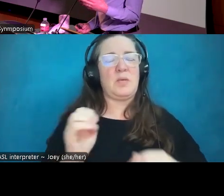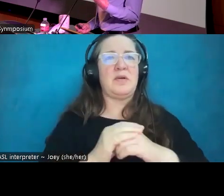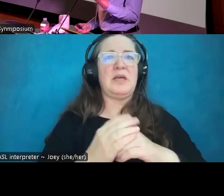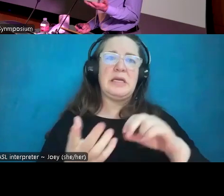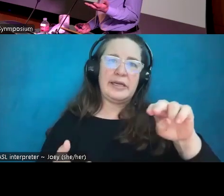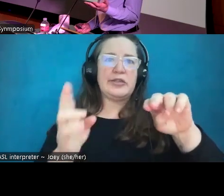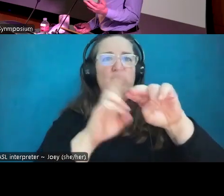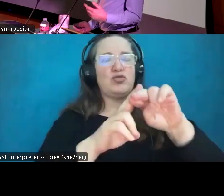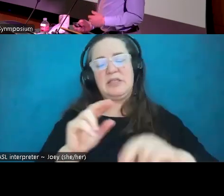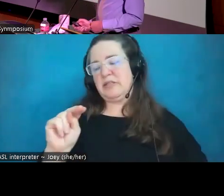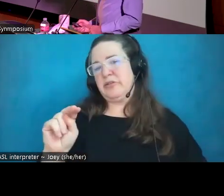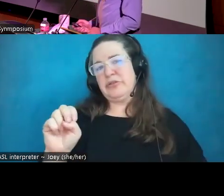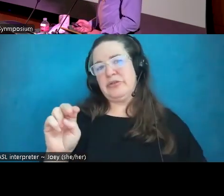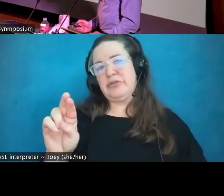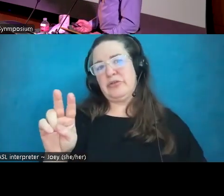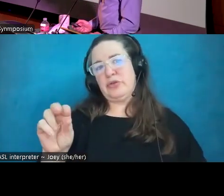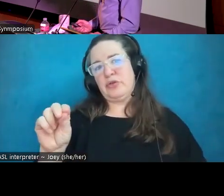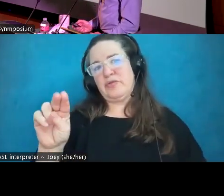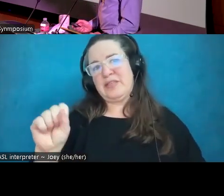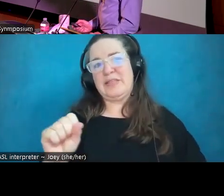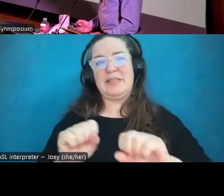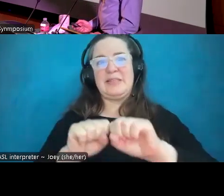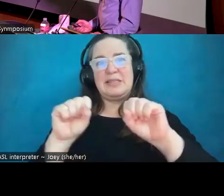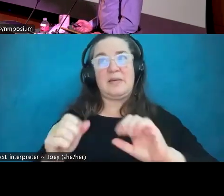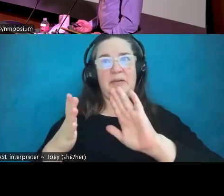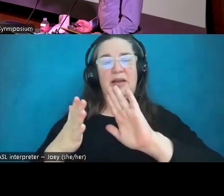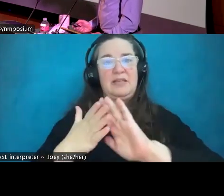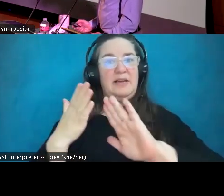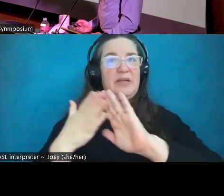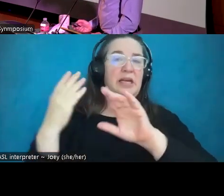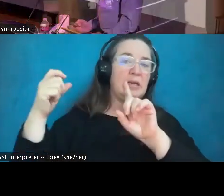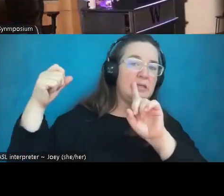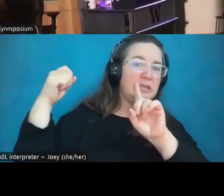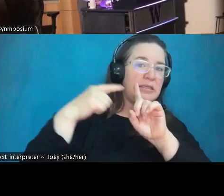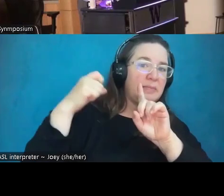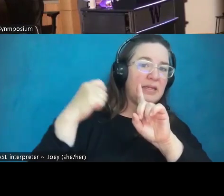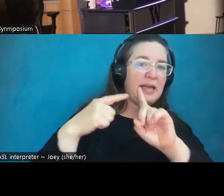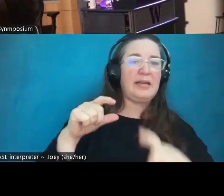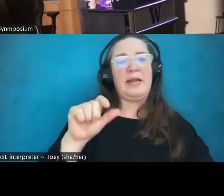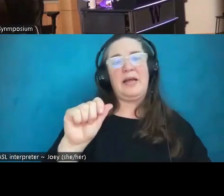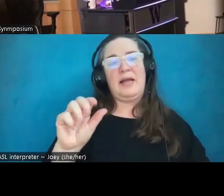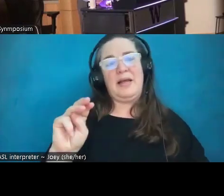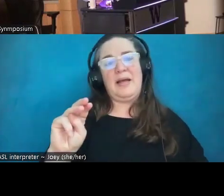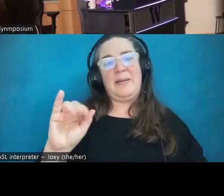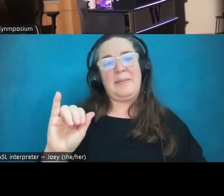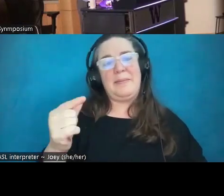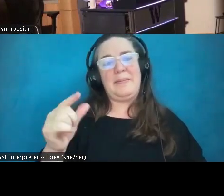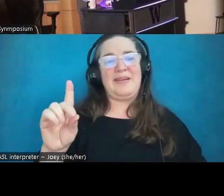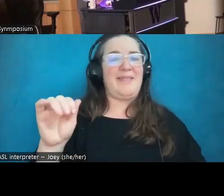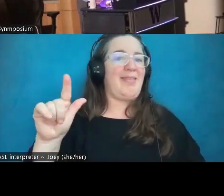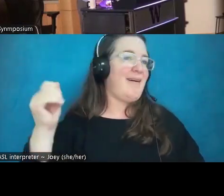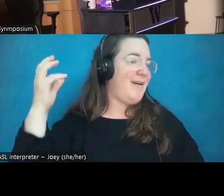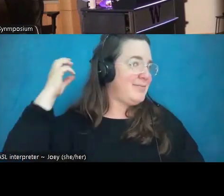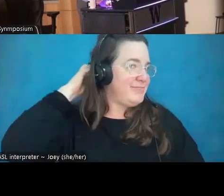that's just stimulating the amygdala and they just feel anxious all the time. Second, adjustment disorder, right? And this is the patient